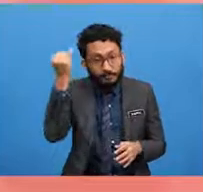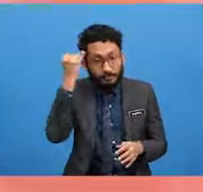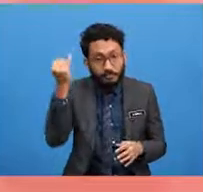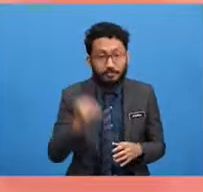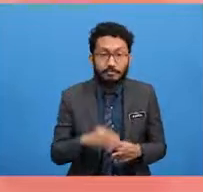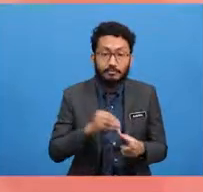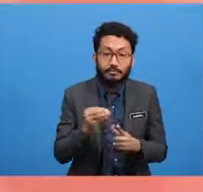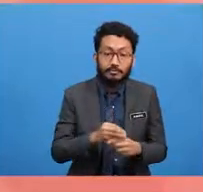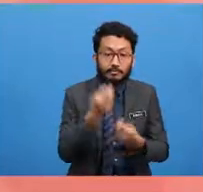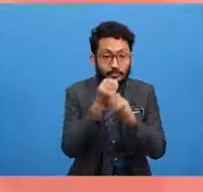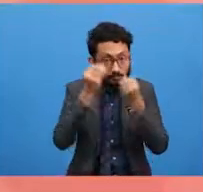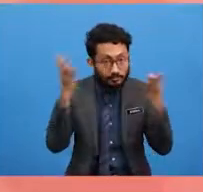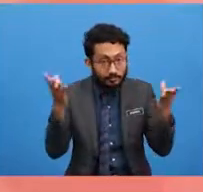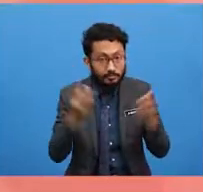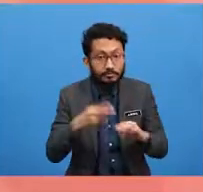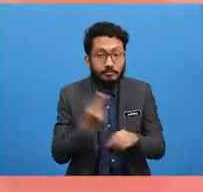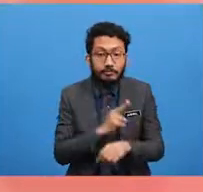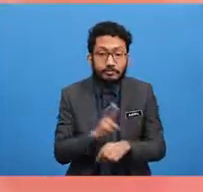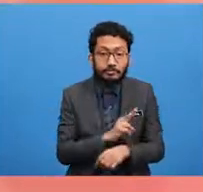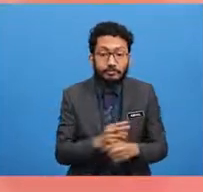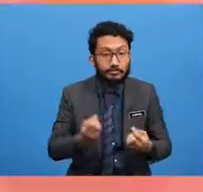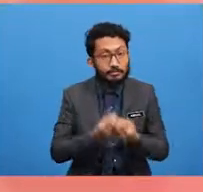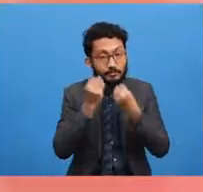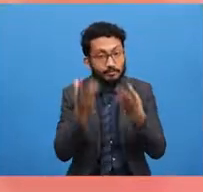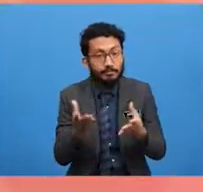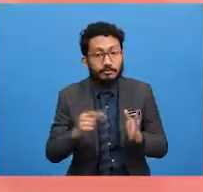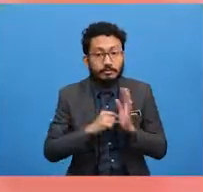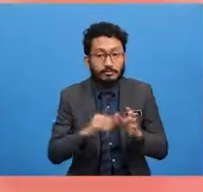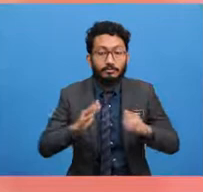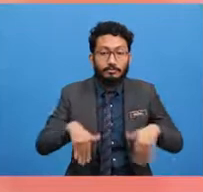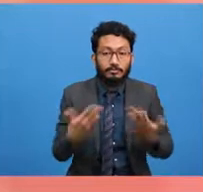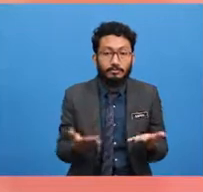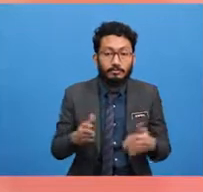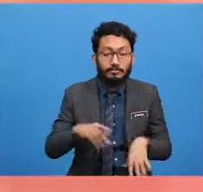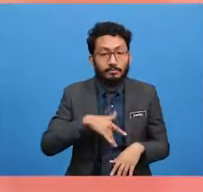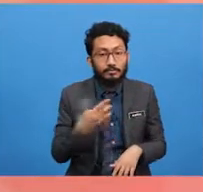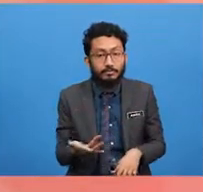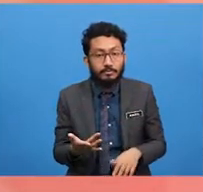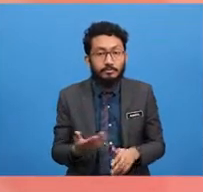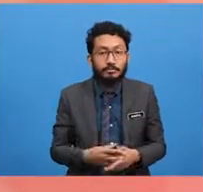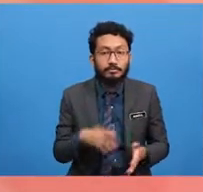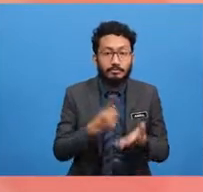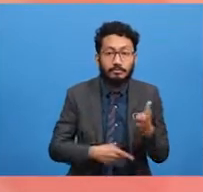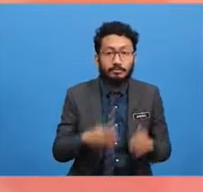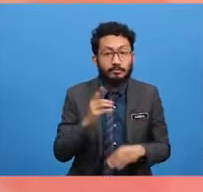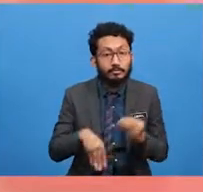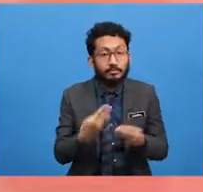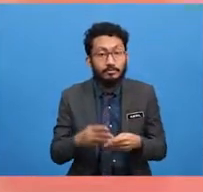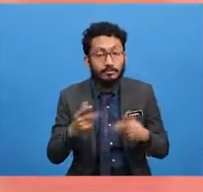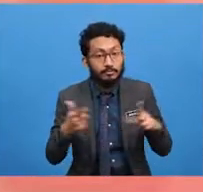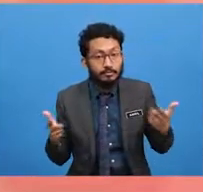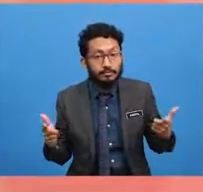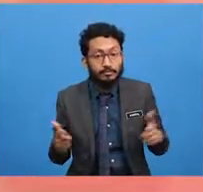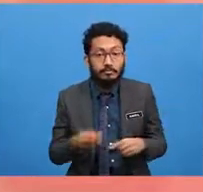information, and use expressions to show how you feel. What kind of language does